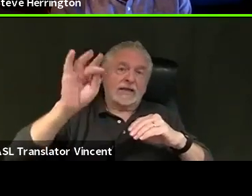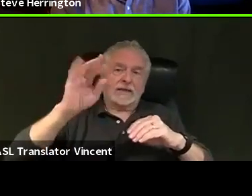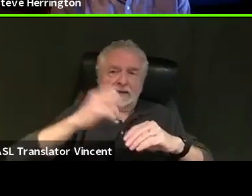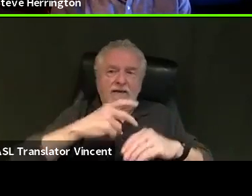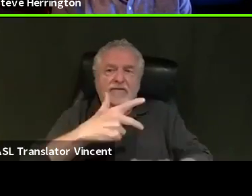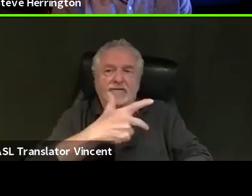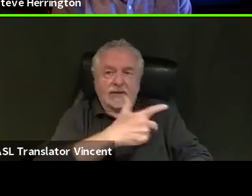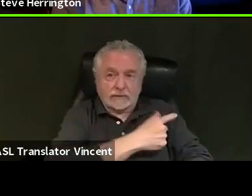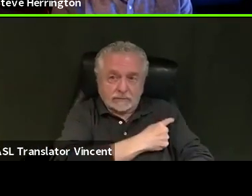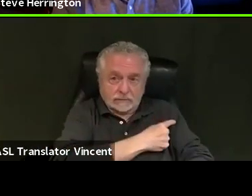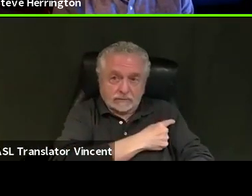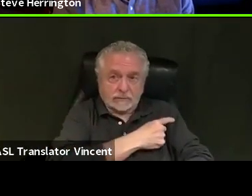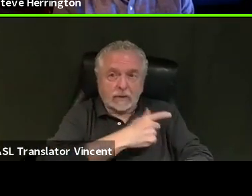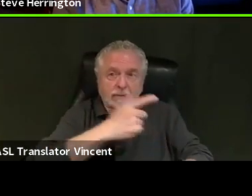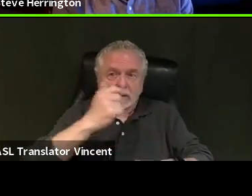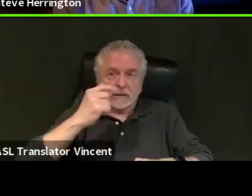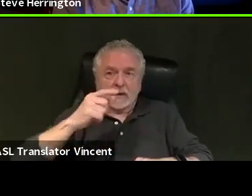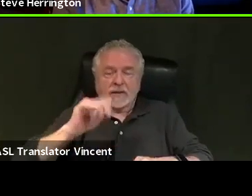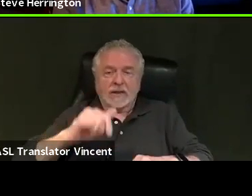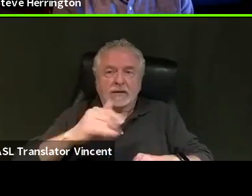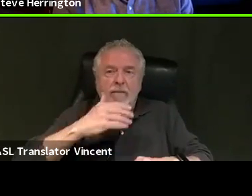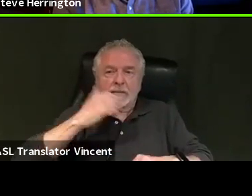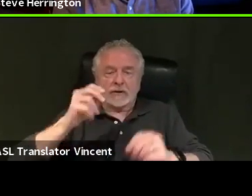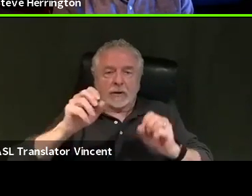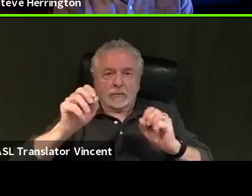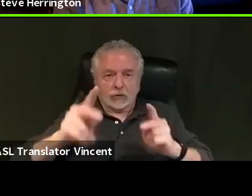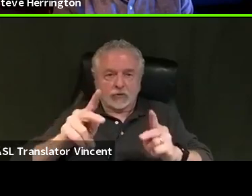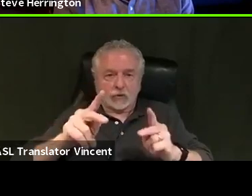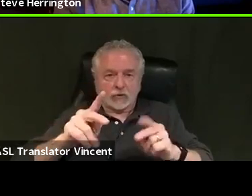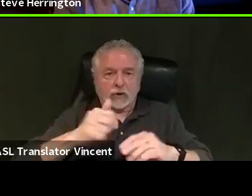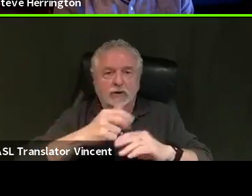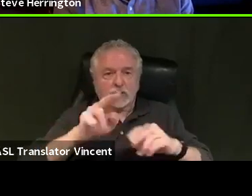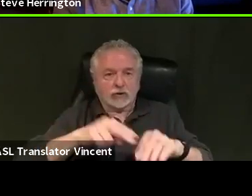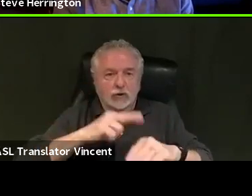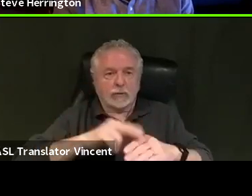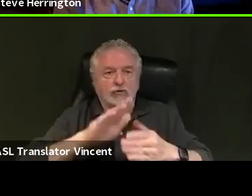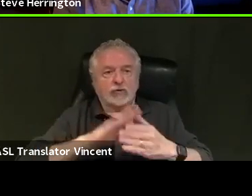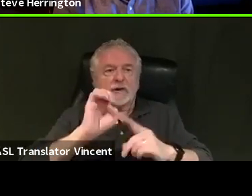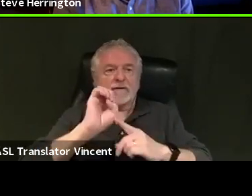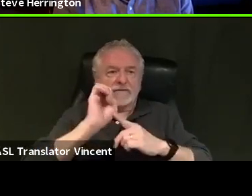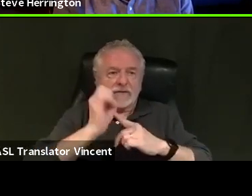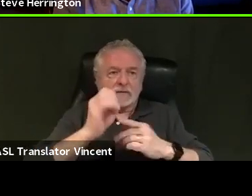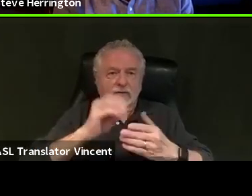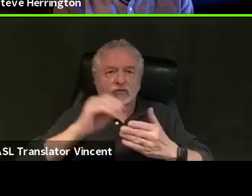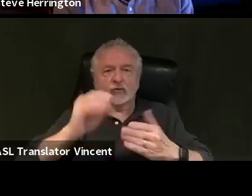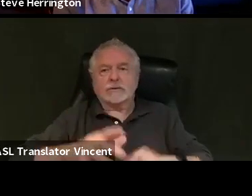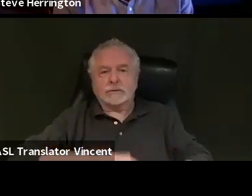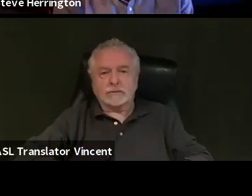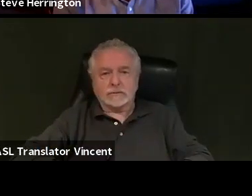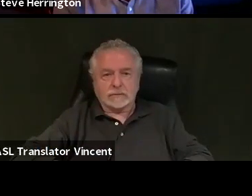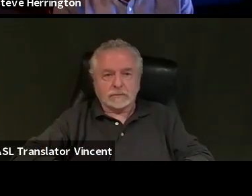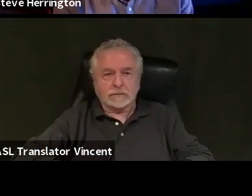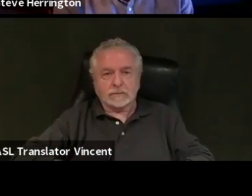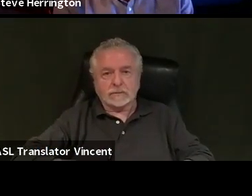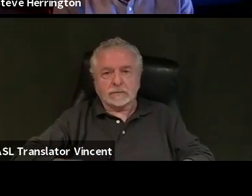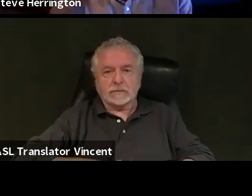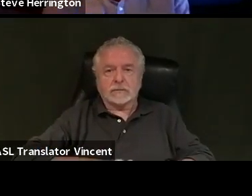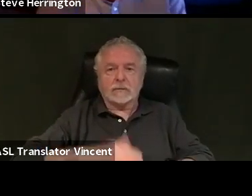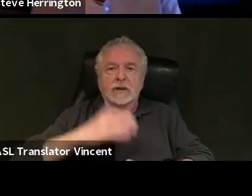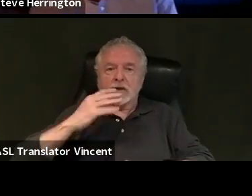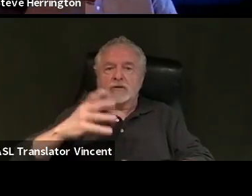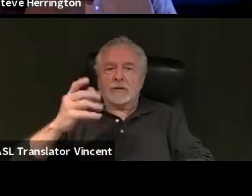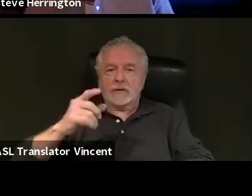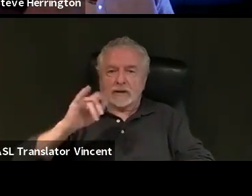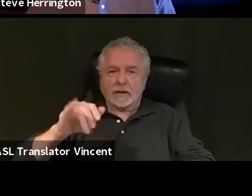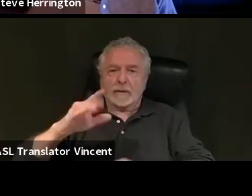get vaccinated, because that's the best opportunity to create a normal school environment for students. Thank you so much. I